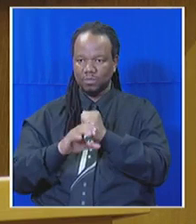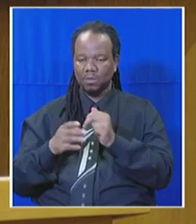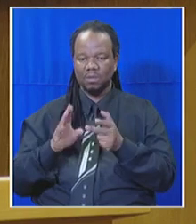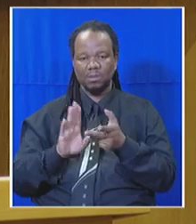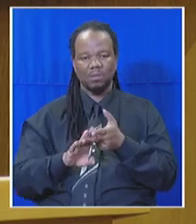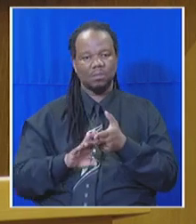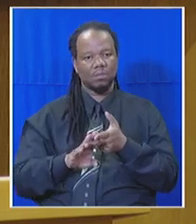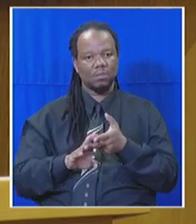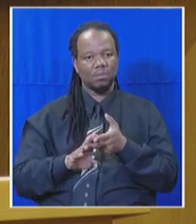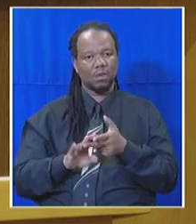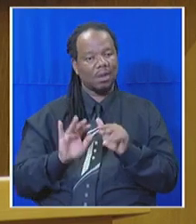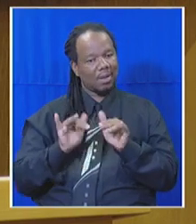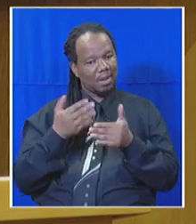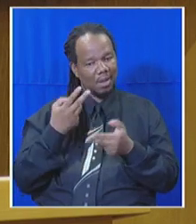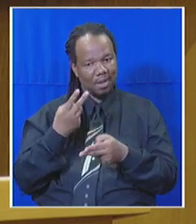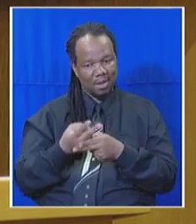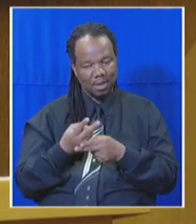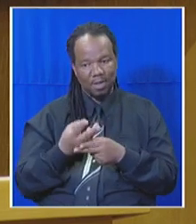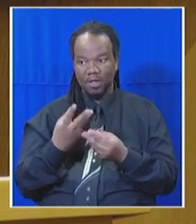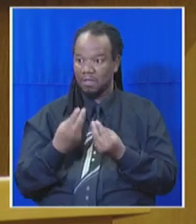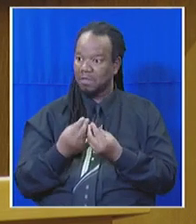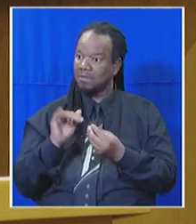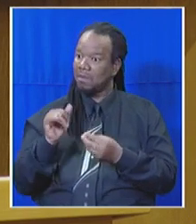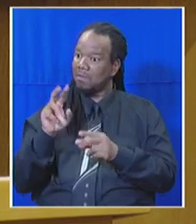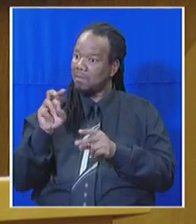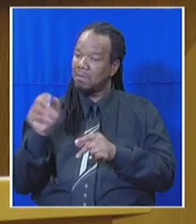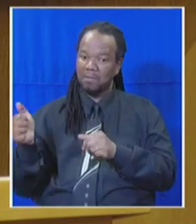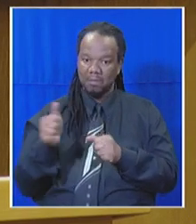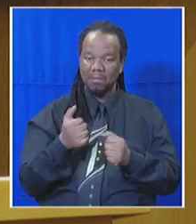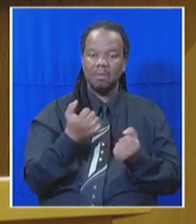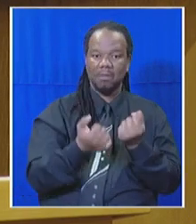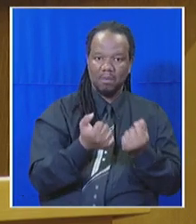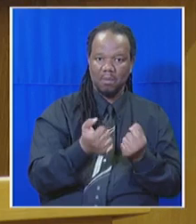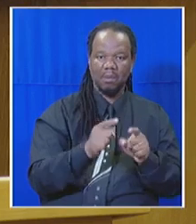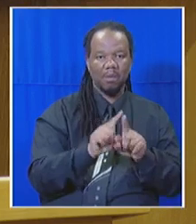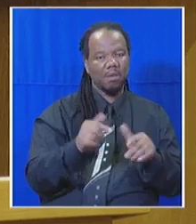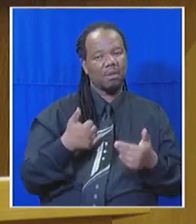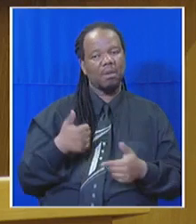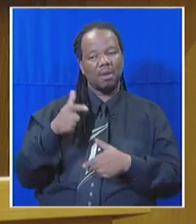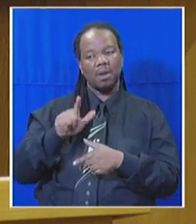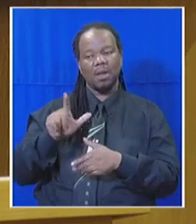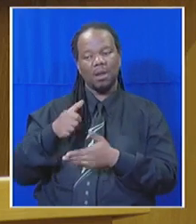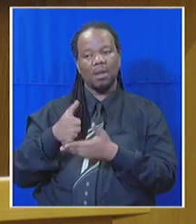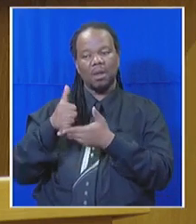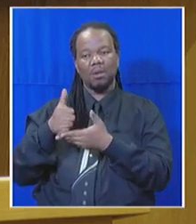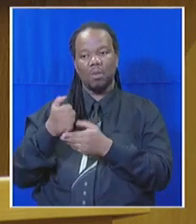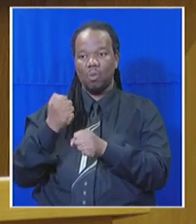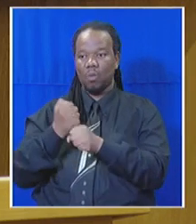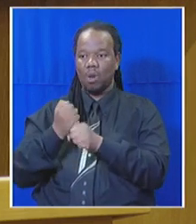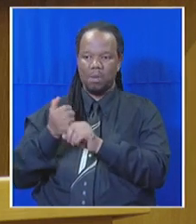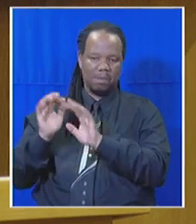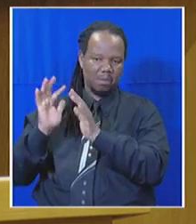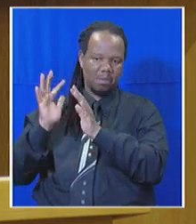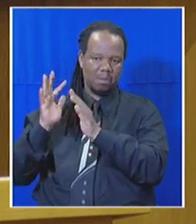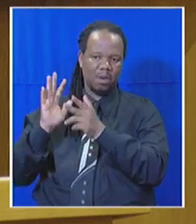and pay more attention to civil matters is encouraging, and Legal Aid continues to do excellent work in terms of its mandate. The Office of the